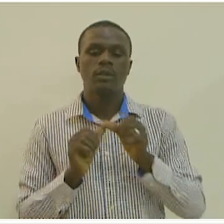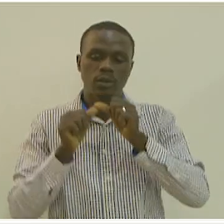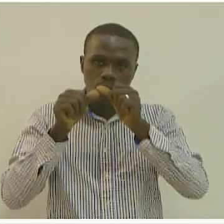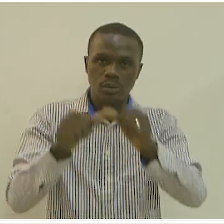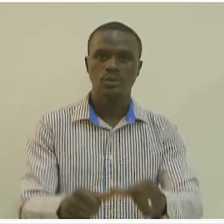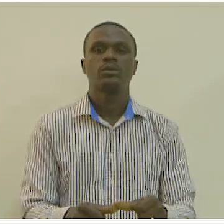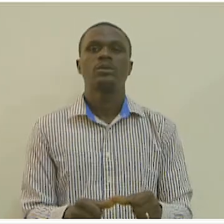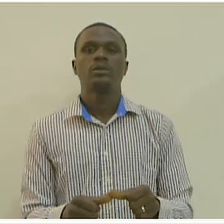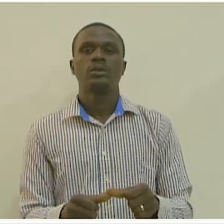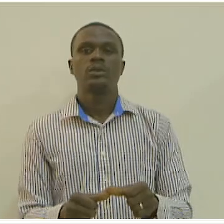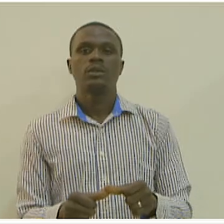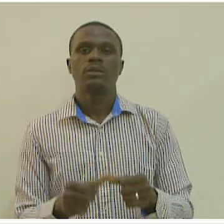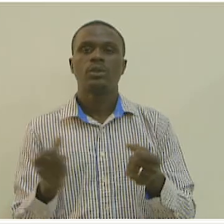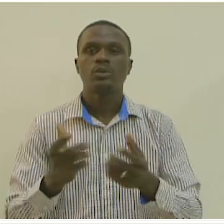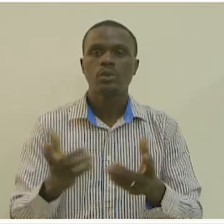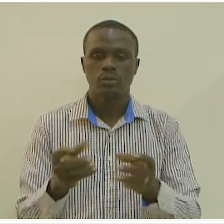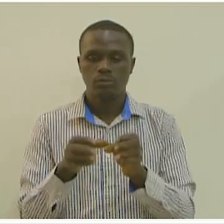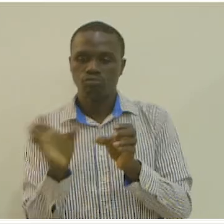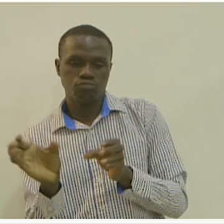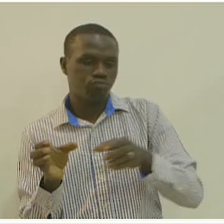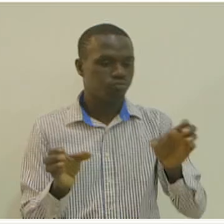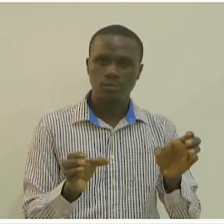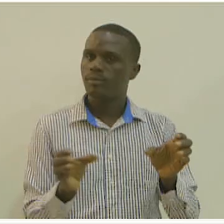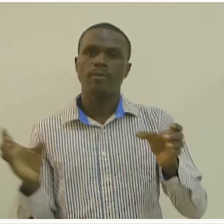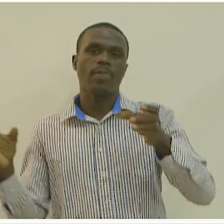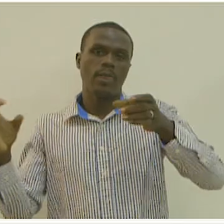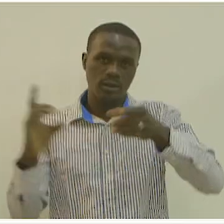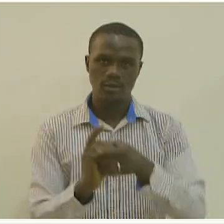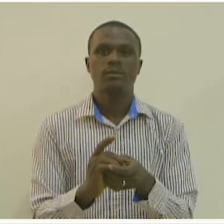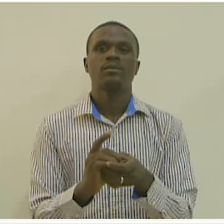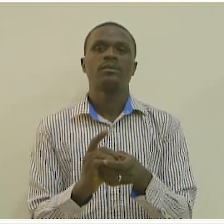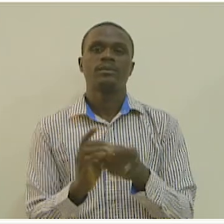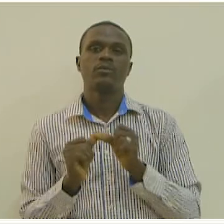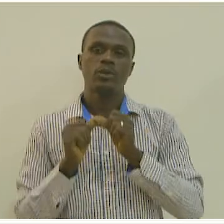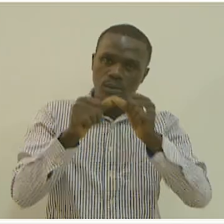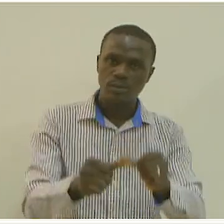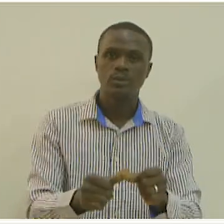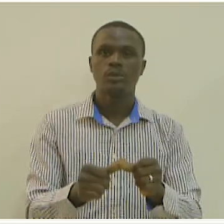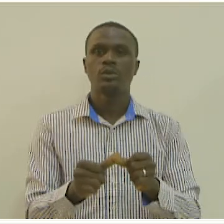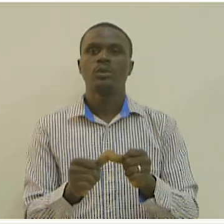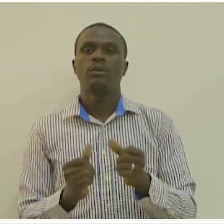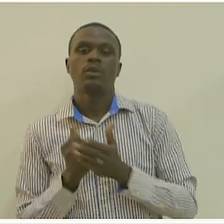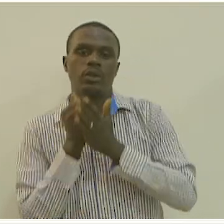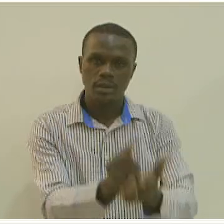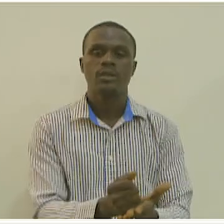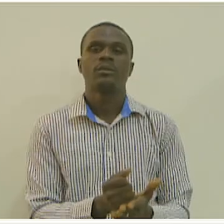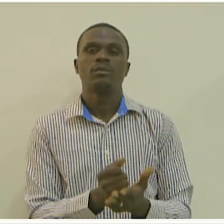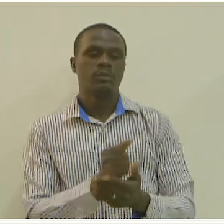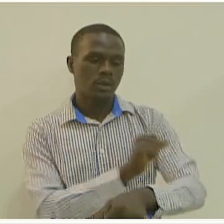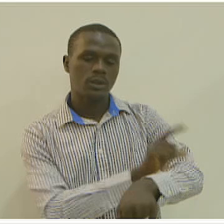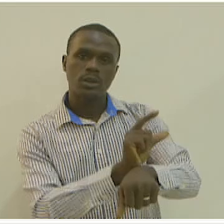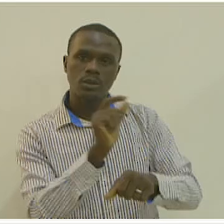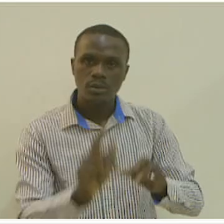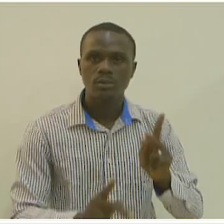consistently countering the divisive ethno-regional discourse and hate speech that has prevailed during